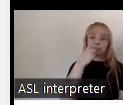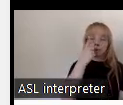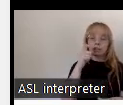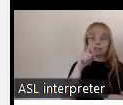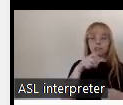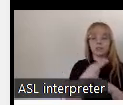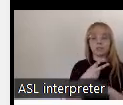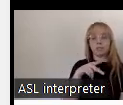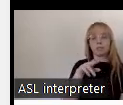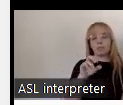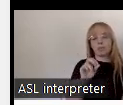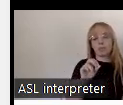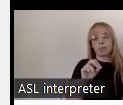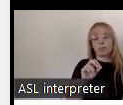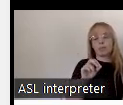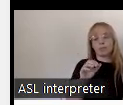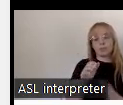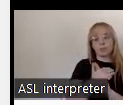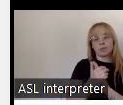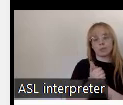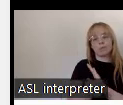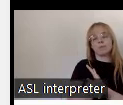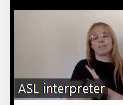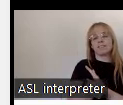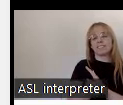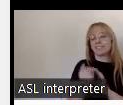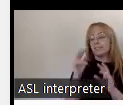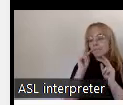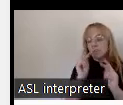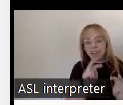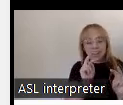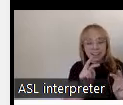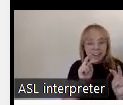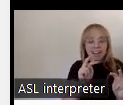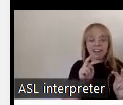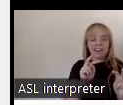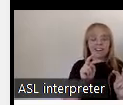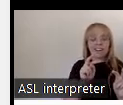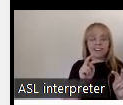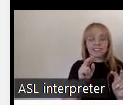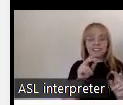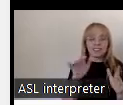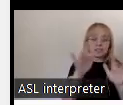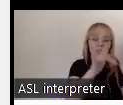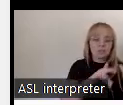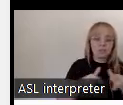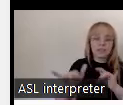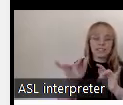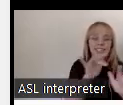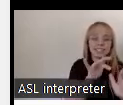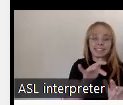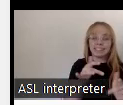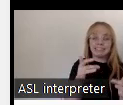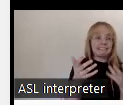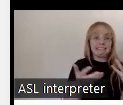tools. If you're watching this or you're watching the recording and you still forget